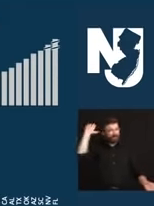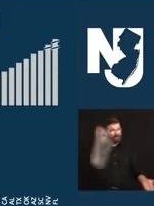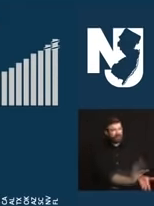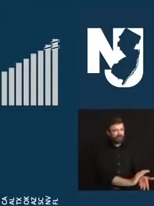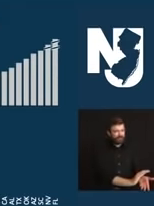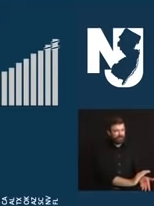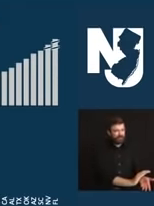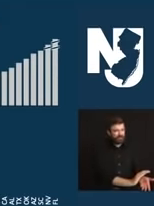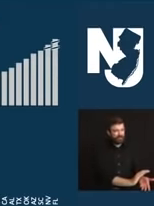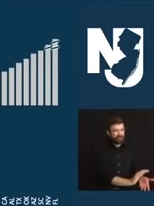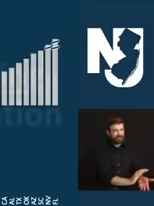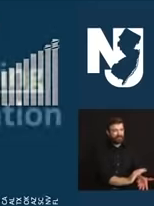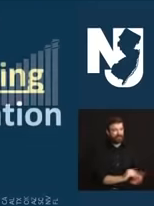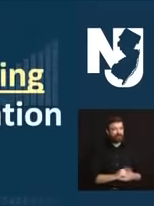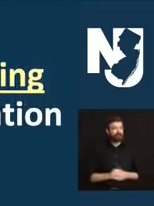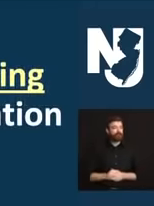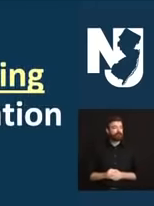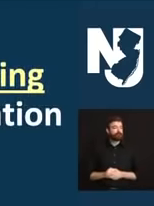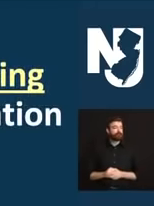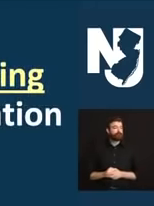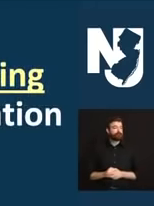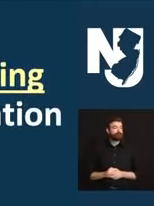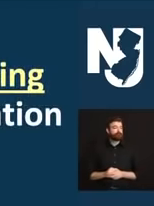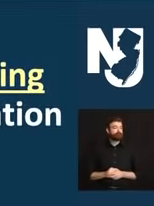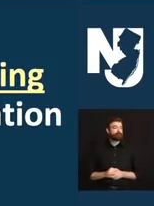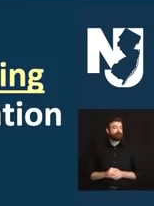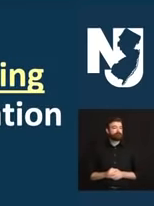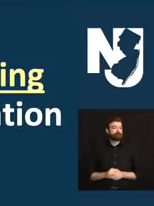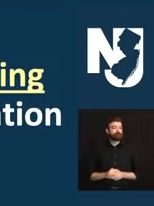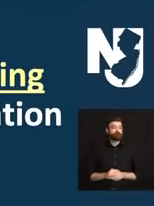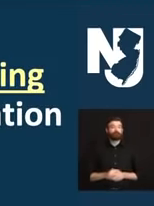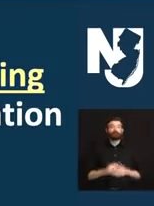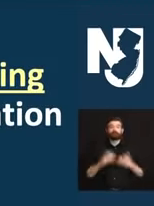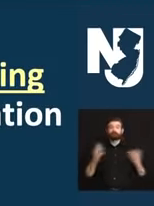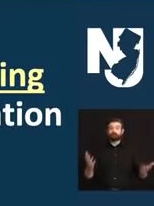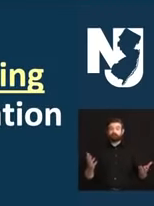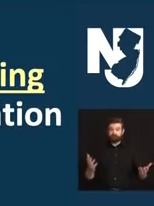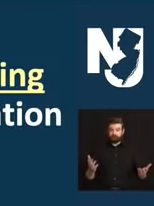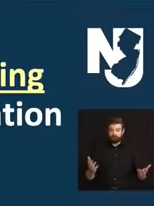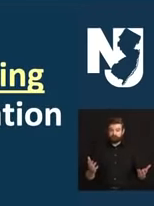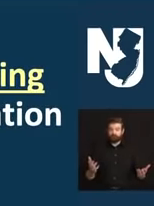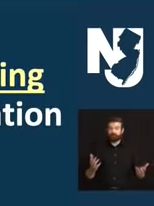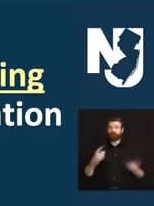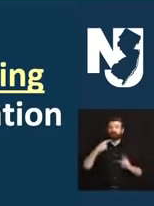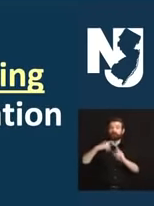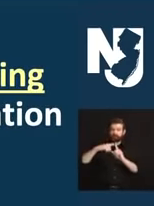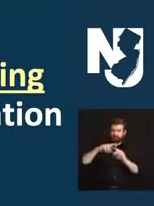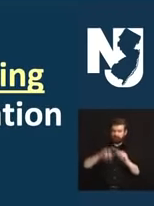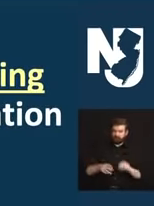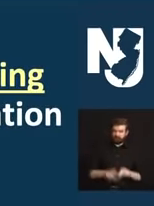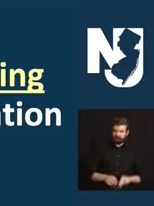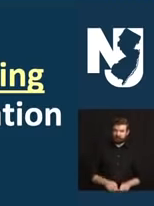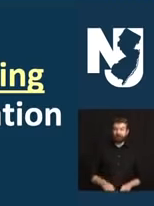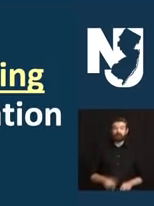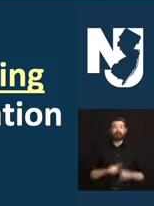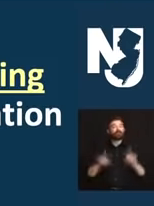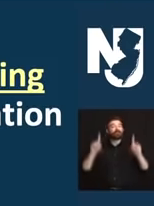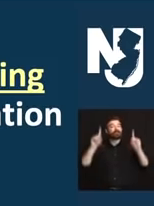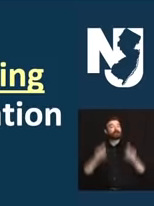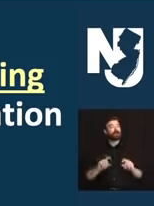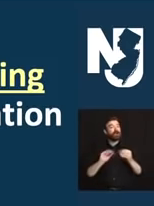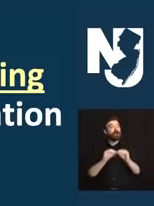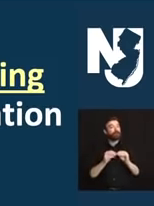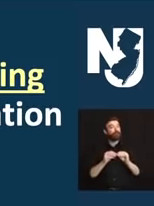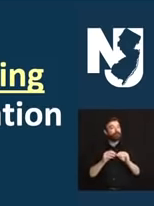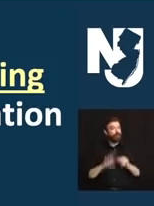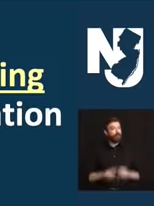here. So while we feel good about the decrease in new cases, we must keep our testing numbers up to ensure we spot any